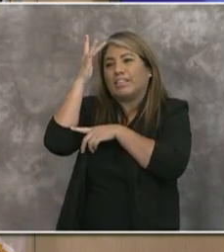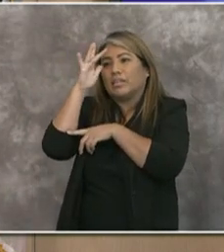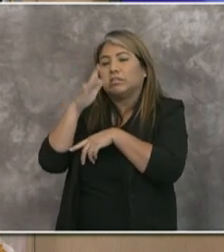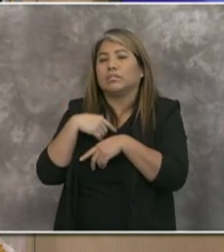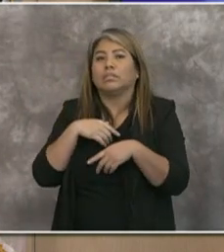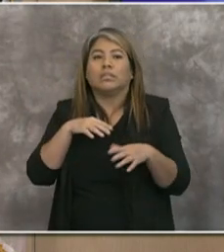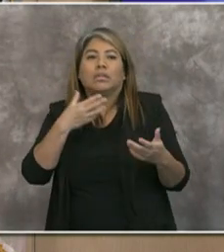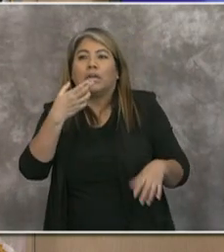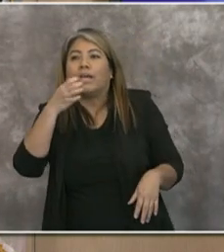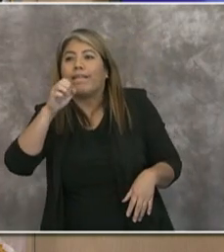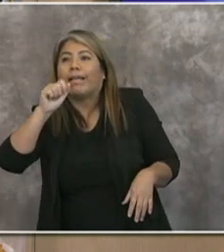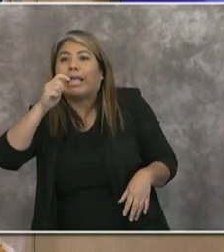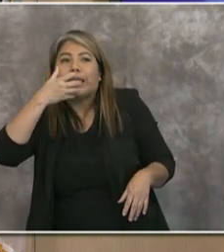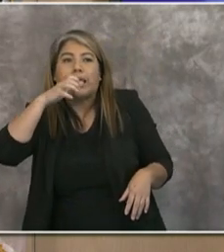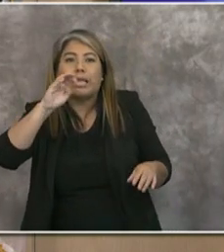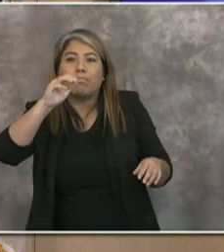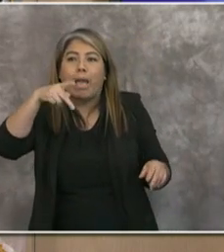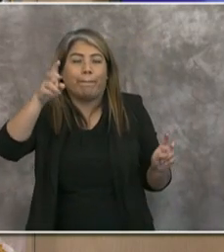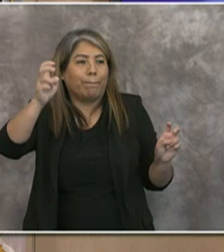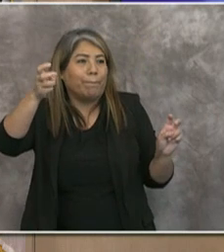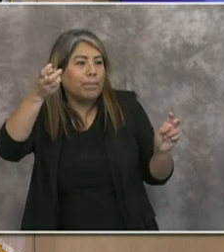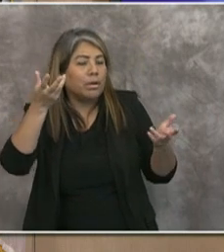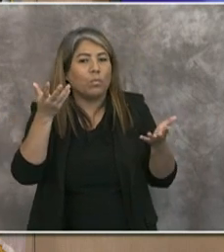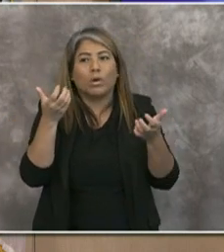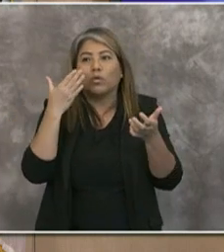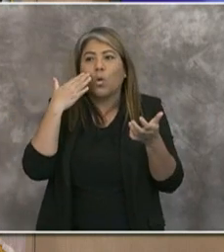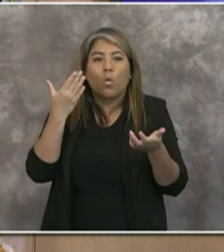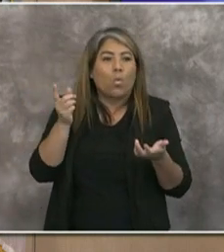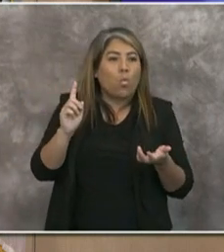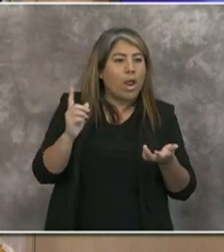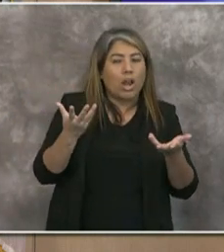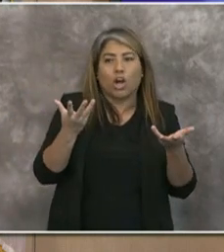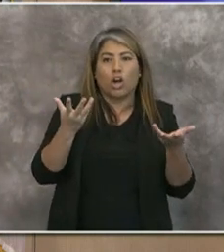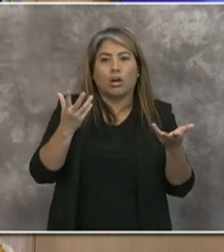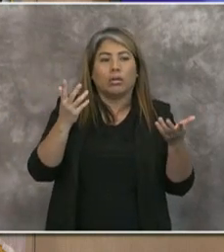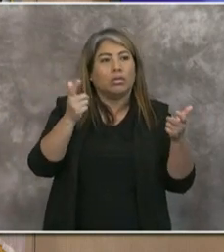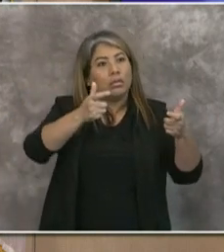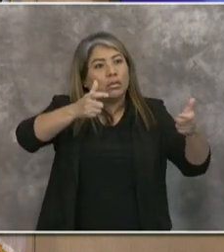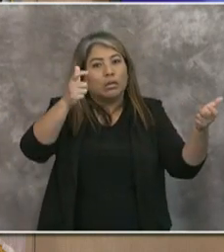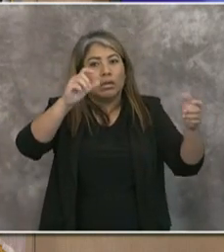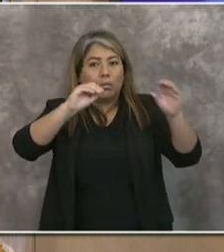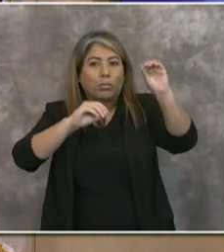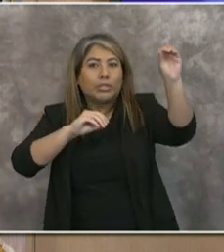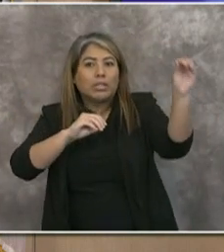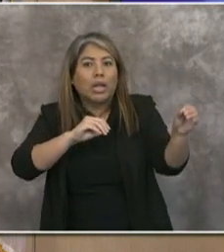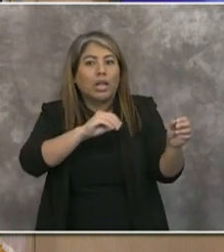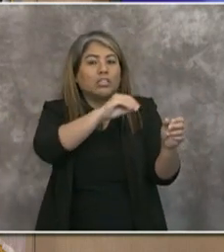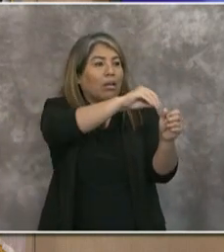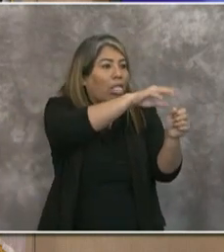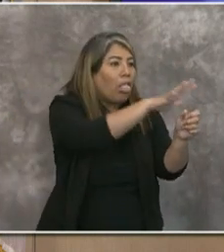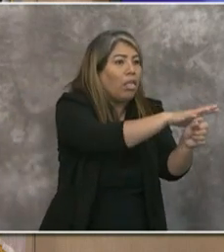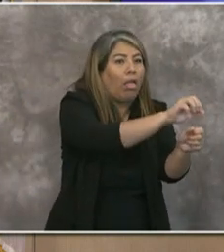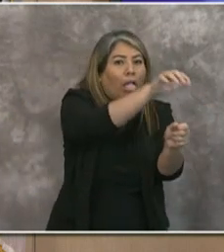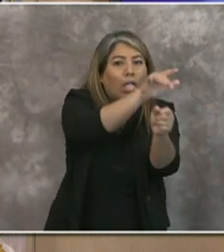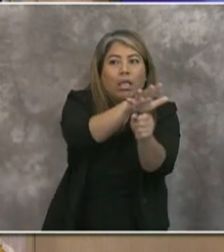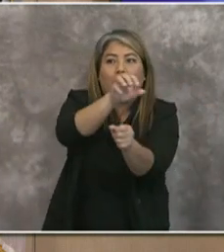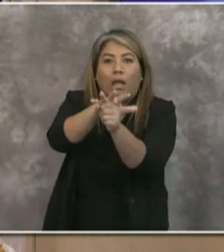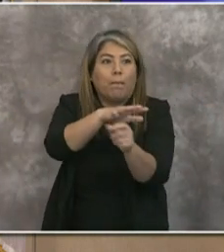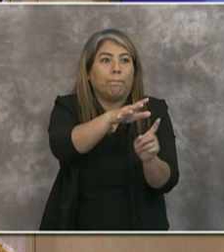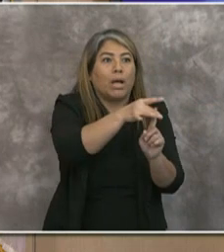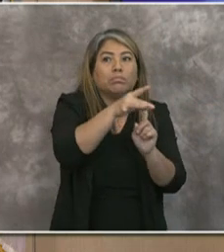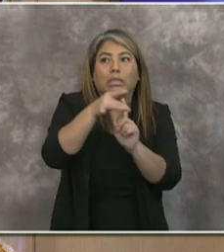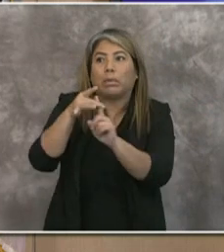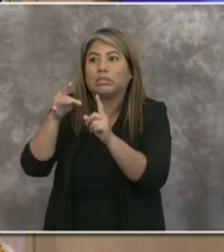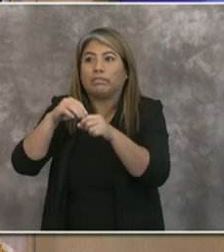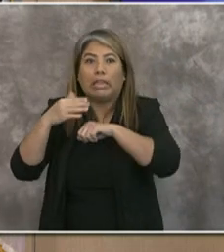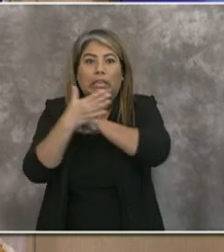heat map of where the largest percentage of positives are in the county. And we're